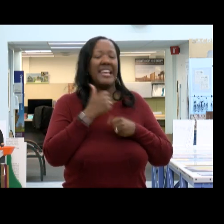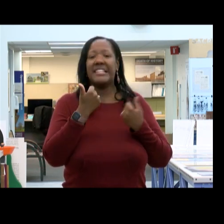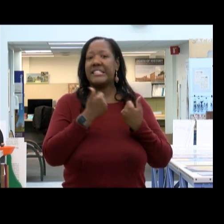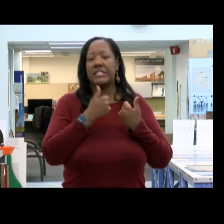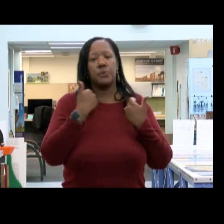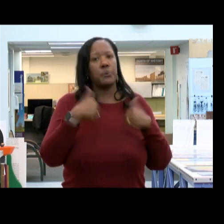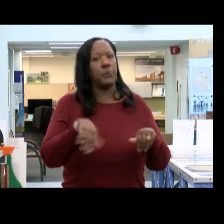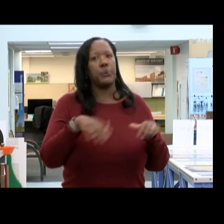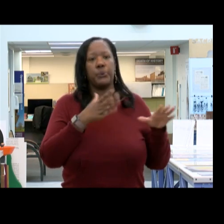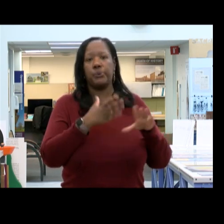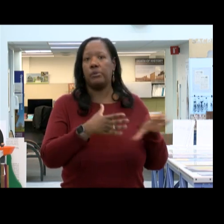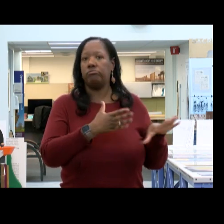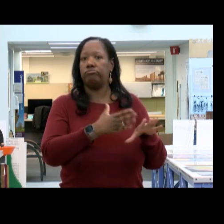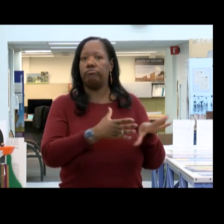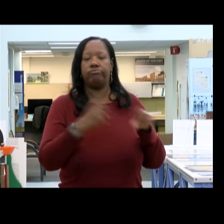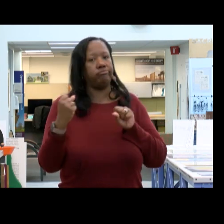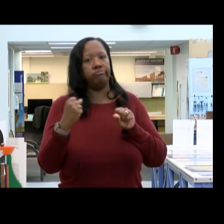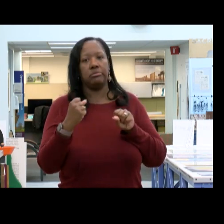fast,